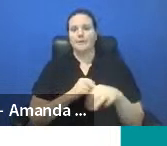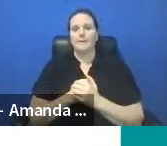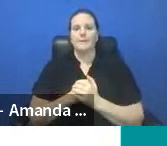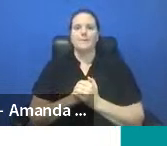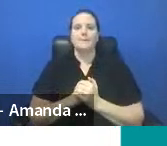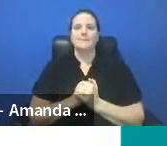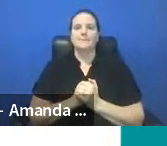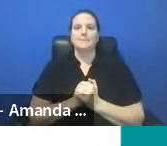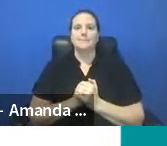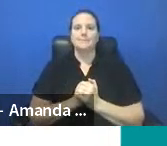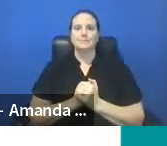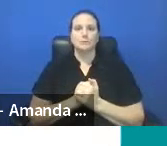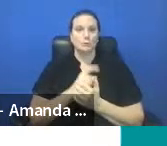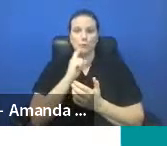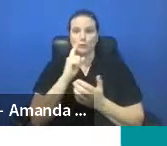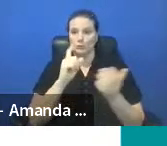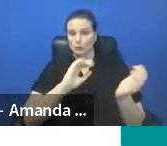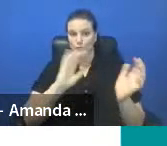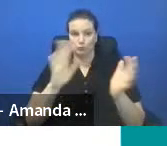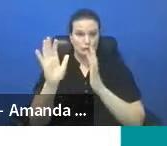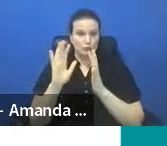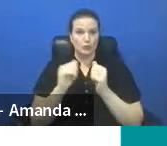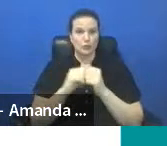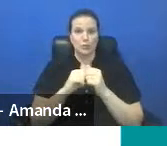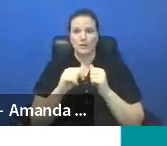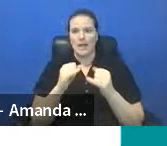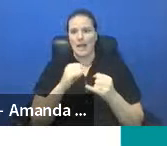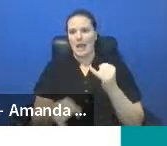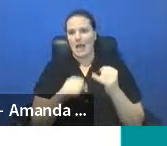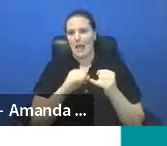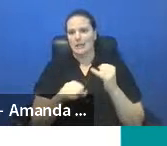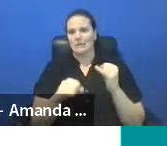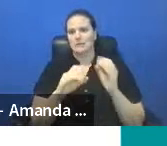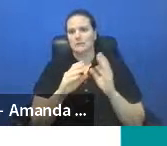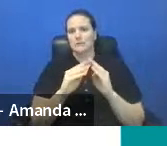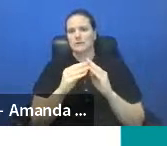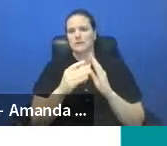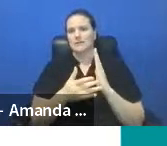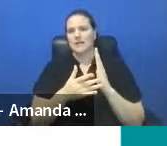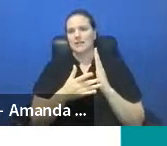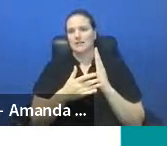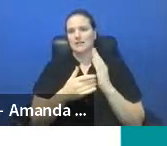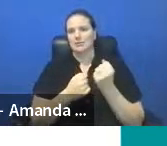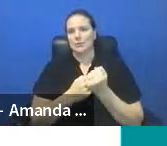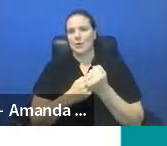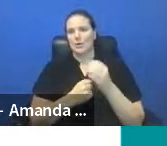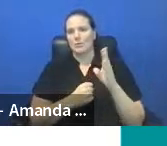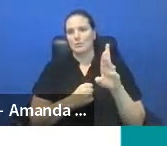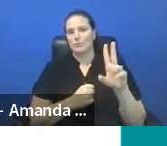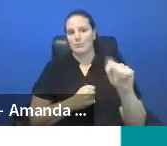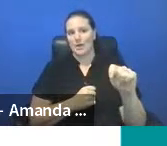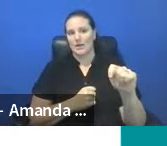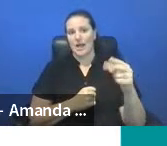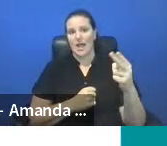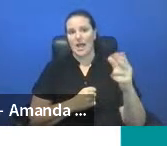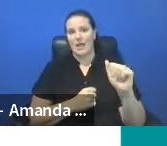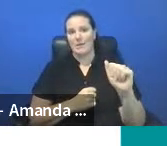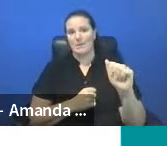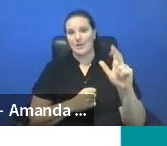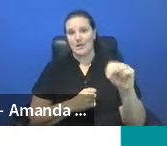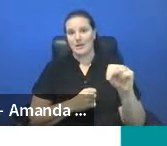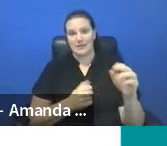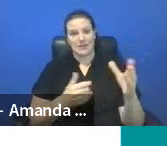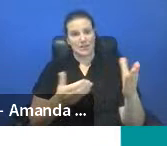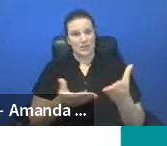do want to just give a quick shout out. This is the last meeting that our tech support Brent Hamlin is going to be